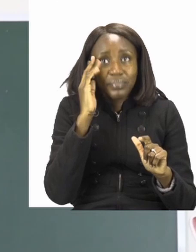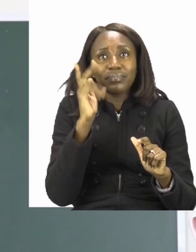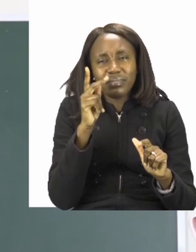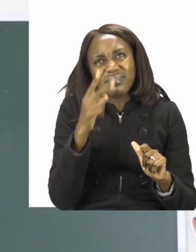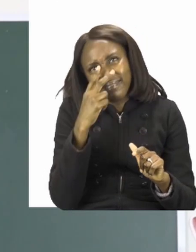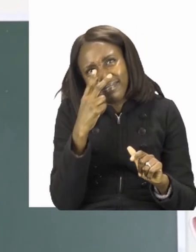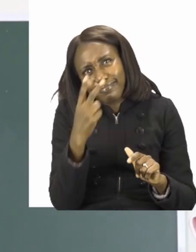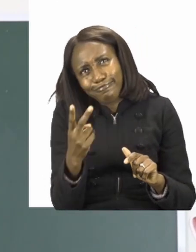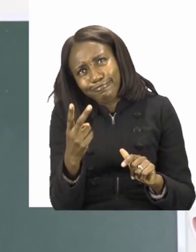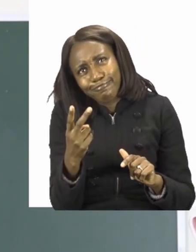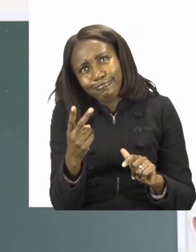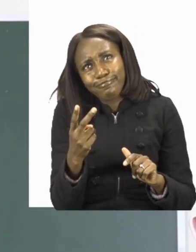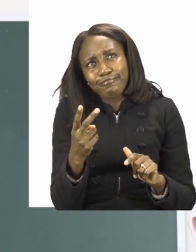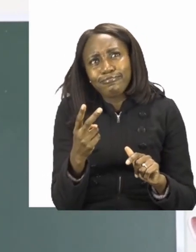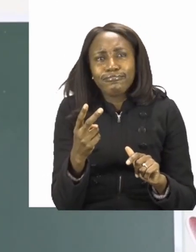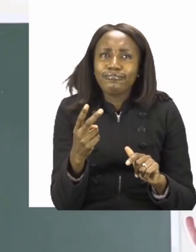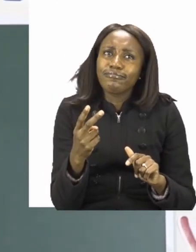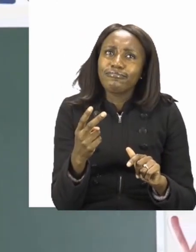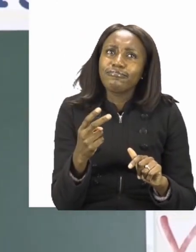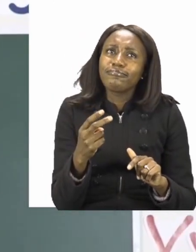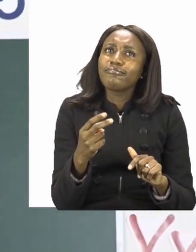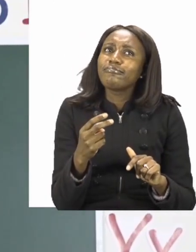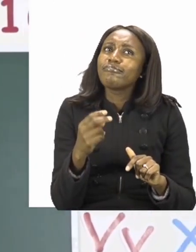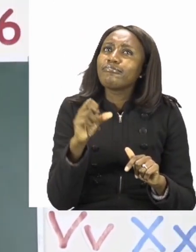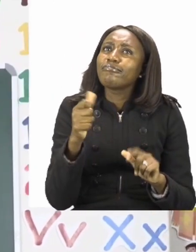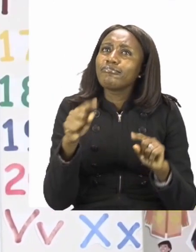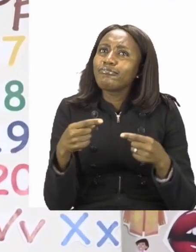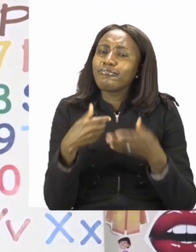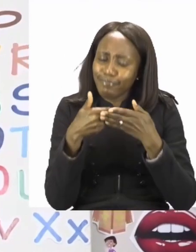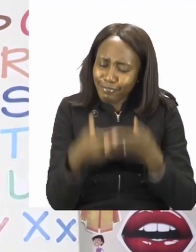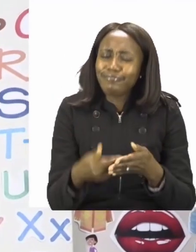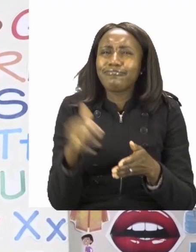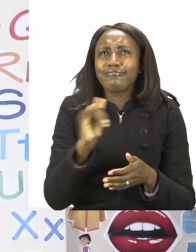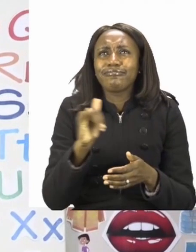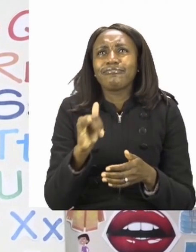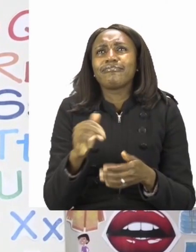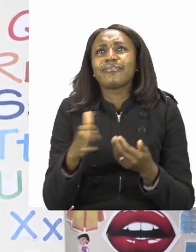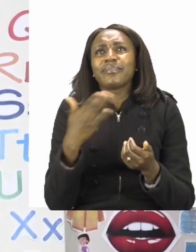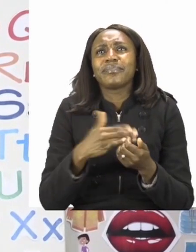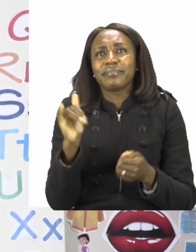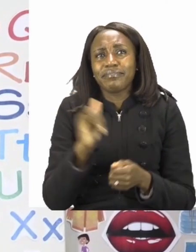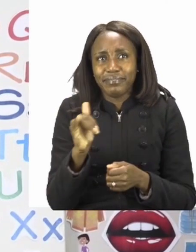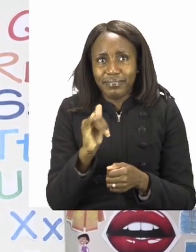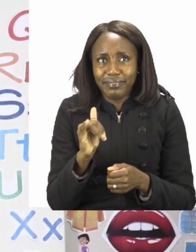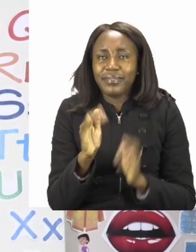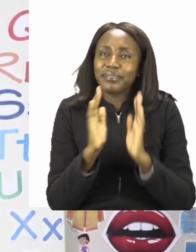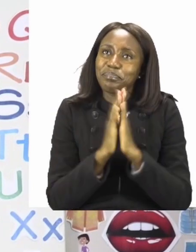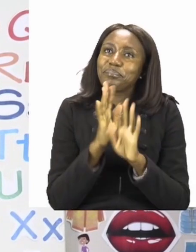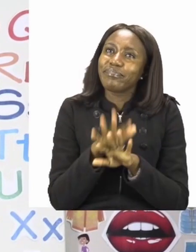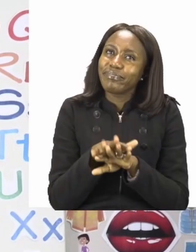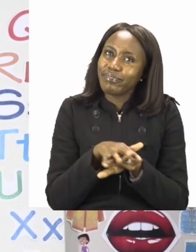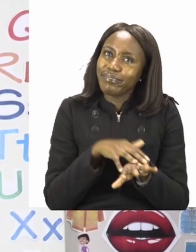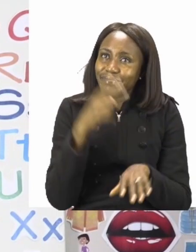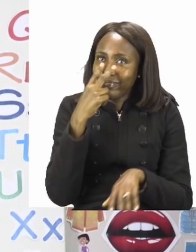exercise and try to find out which other things are light and which other things are heavy. Take your time, and